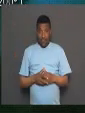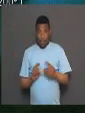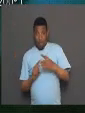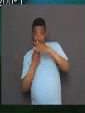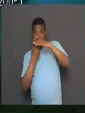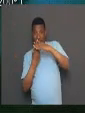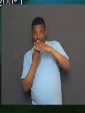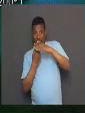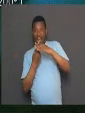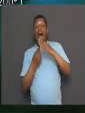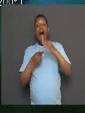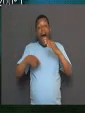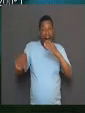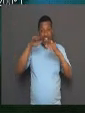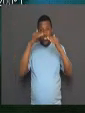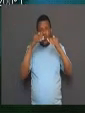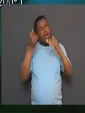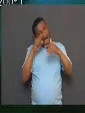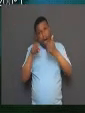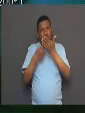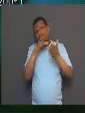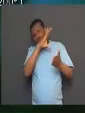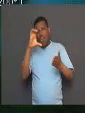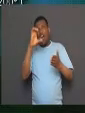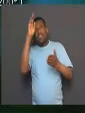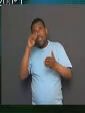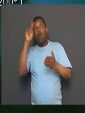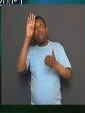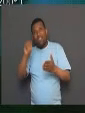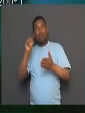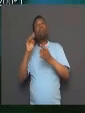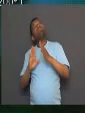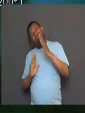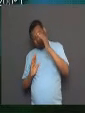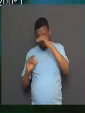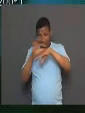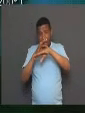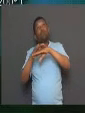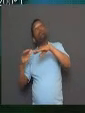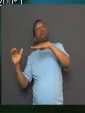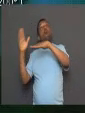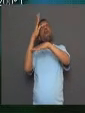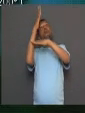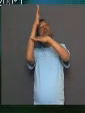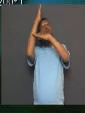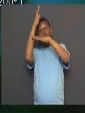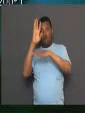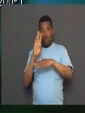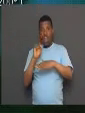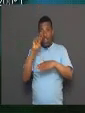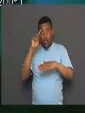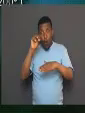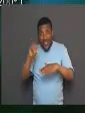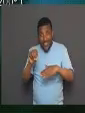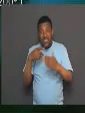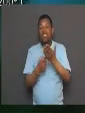Beginning at an altitude of about 500 kilometers above the Earth's surface, it